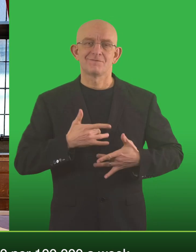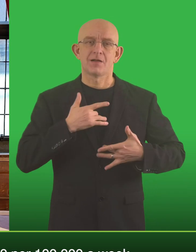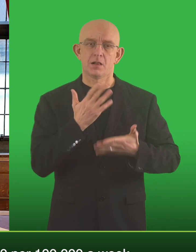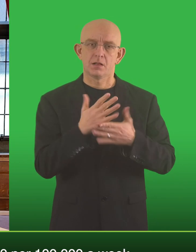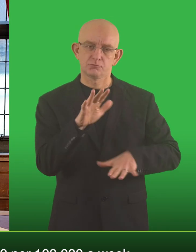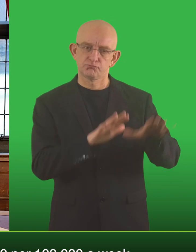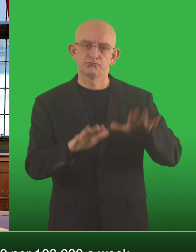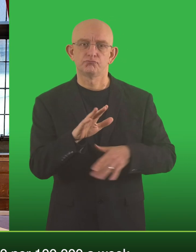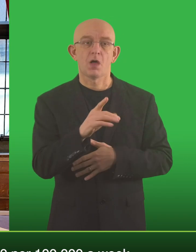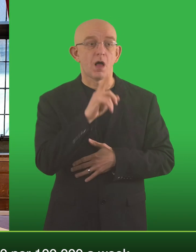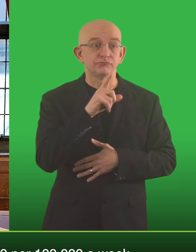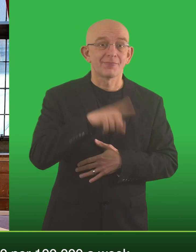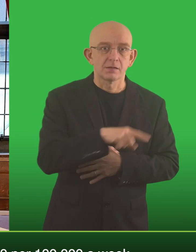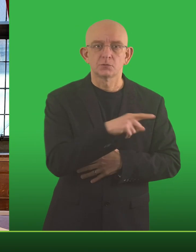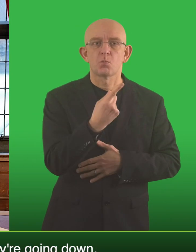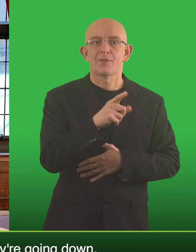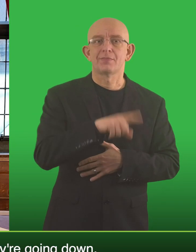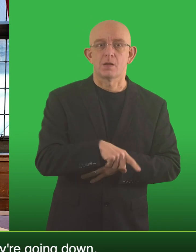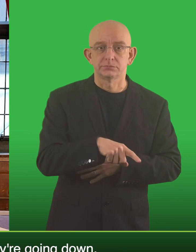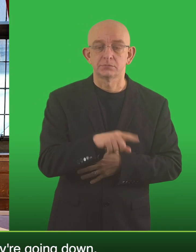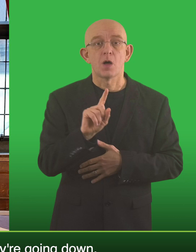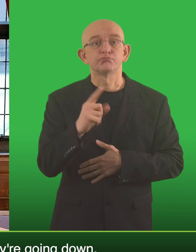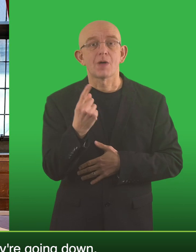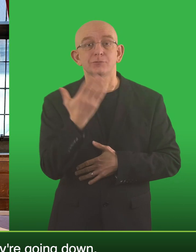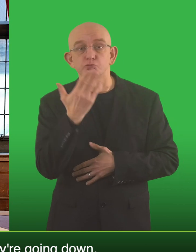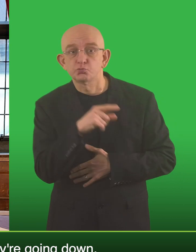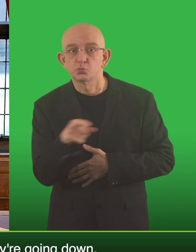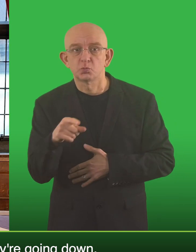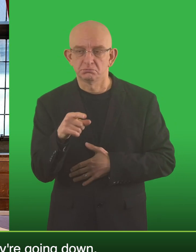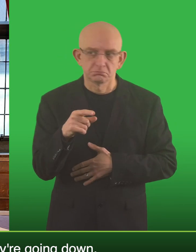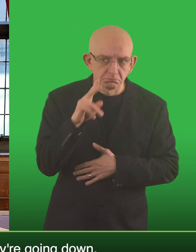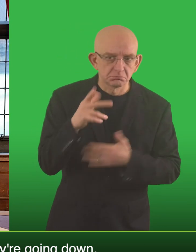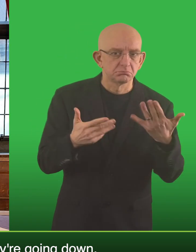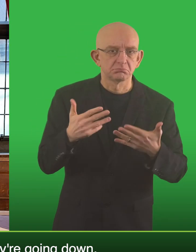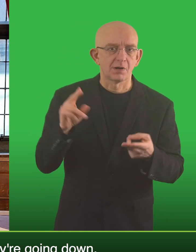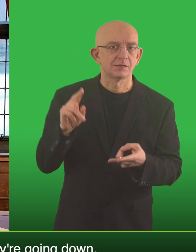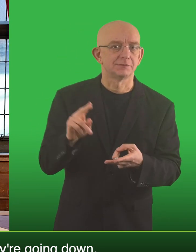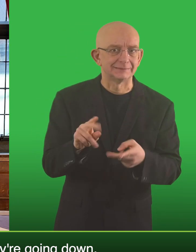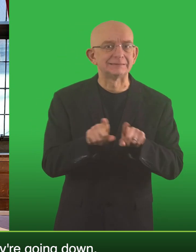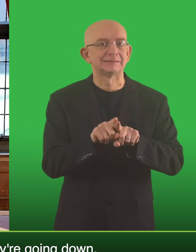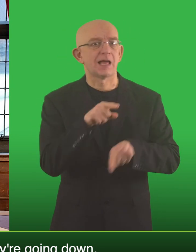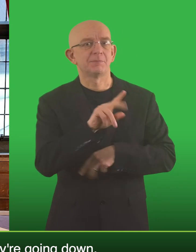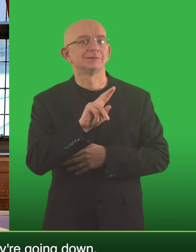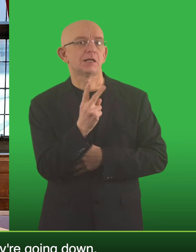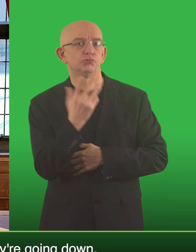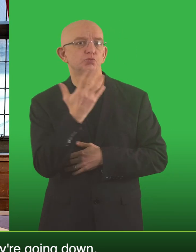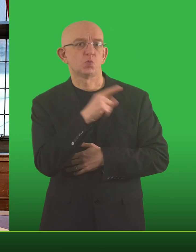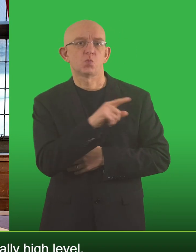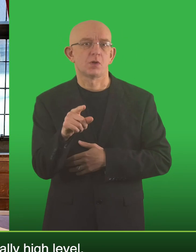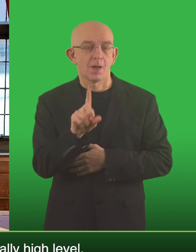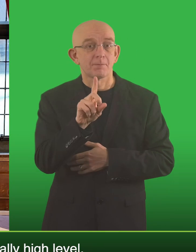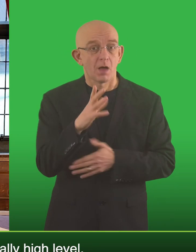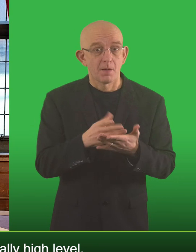about 1,000 per 100,000 a week. Rates in primary school look like they're going down. Primary school age look like they're going down. Ditto secondary school,